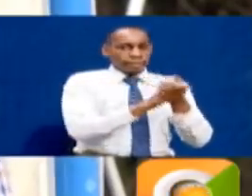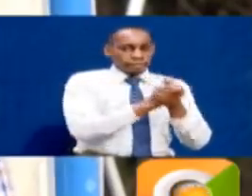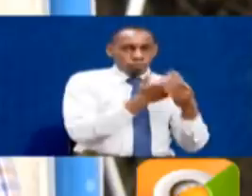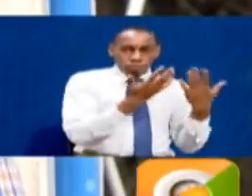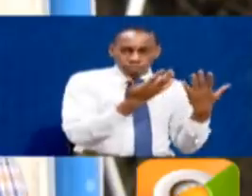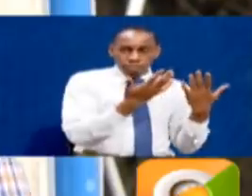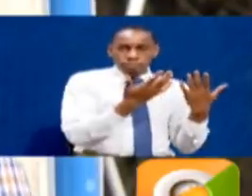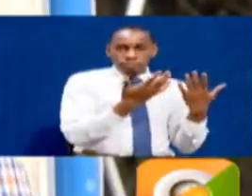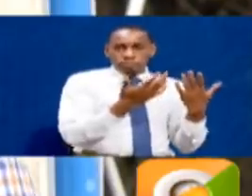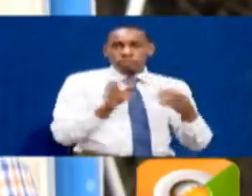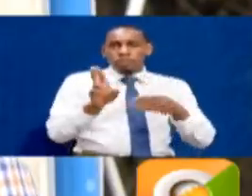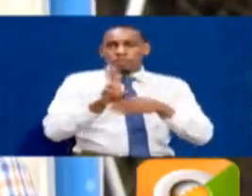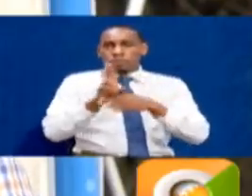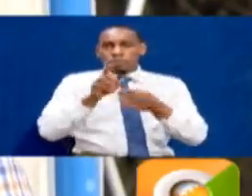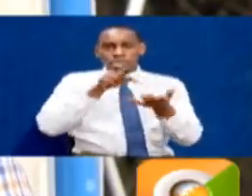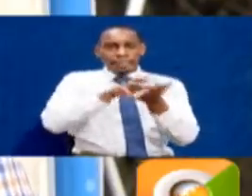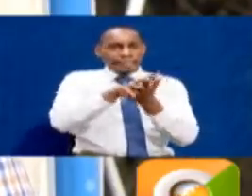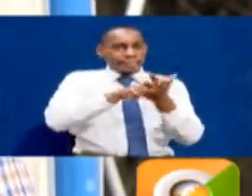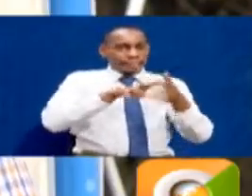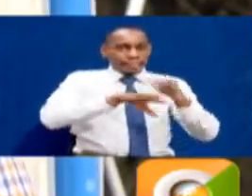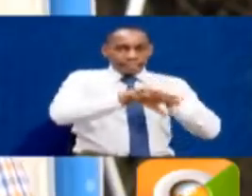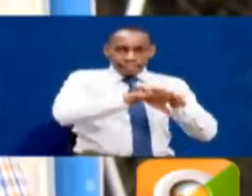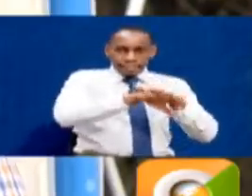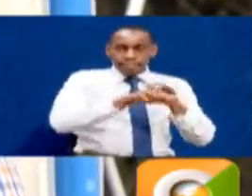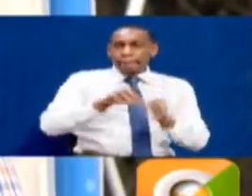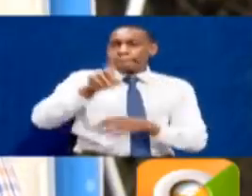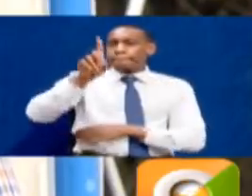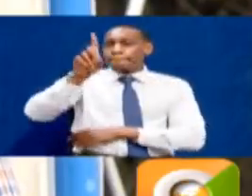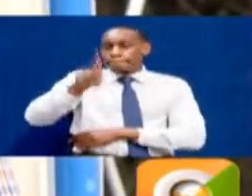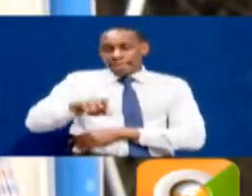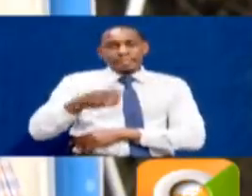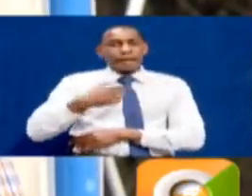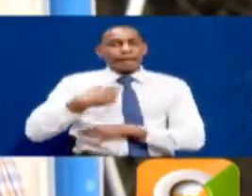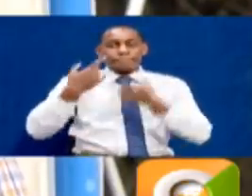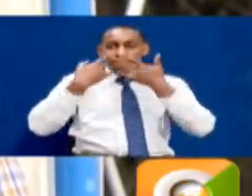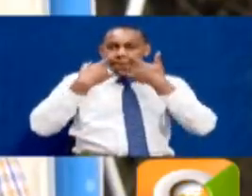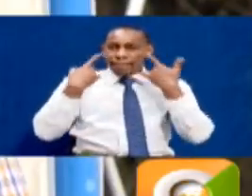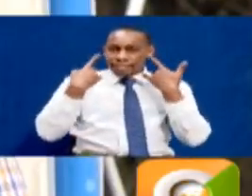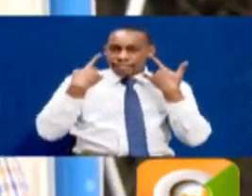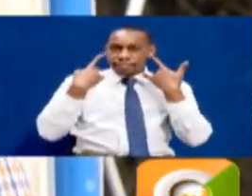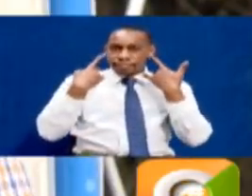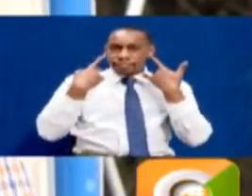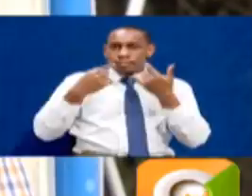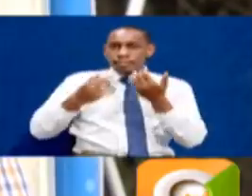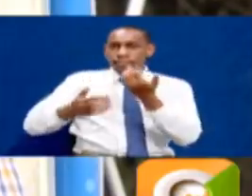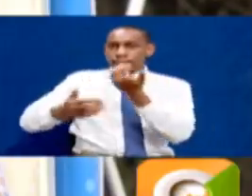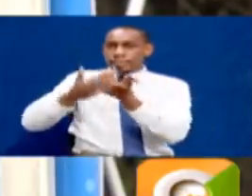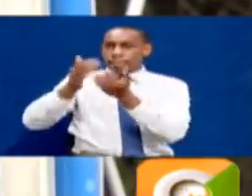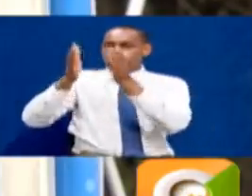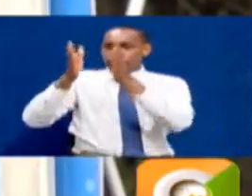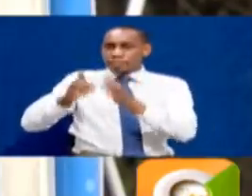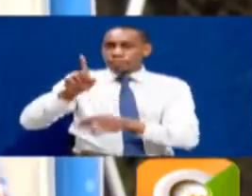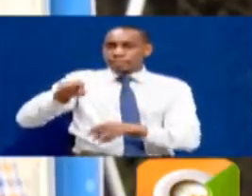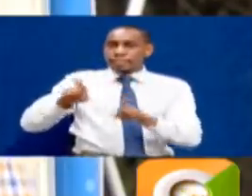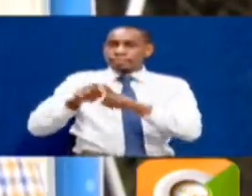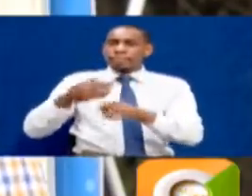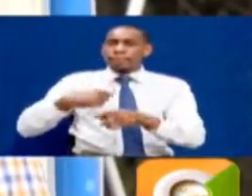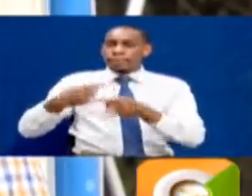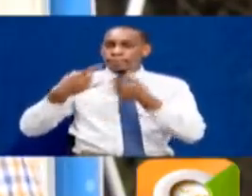hands, the use of the sanitizers, you must have a mask. The caregiver must also have a